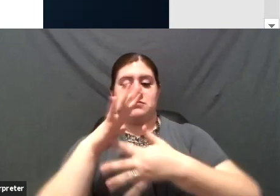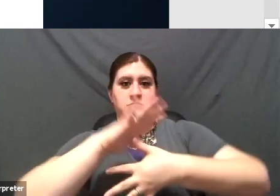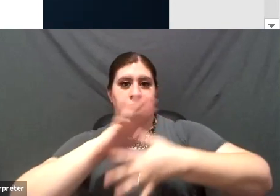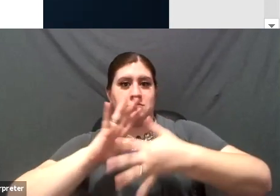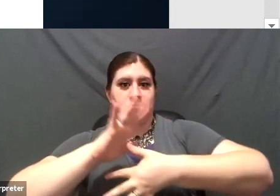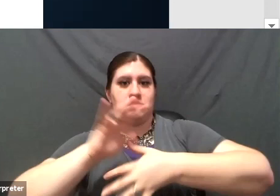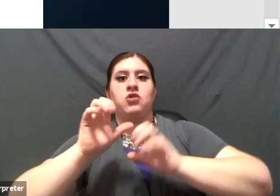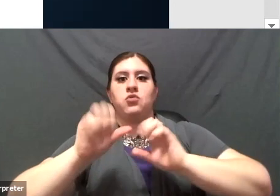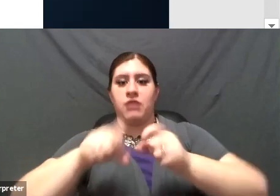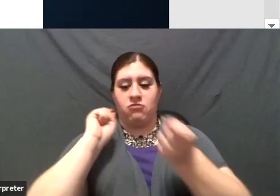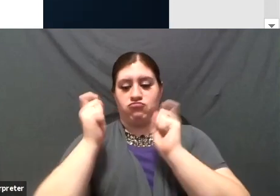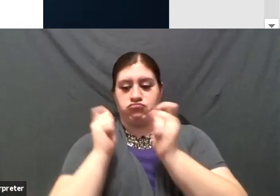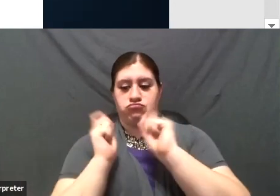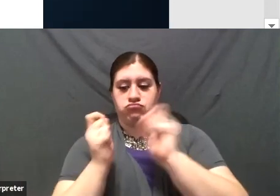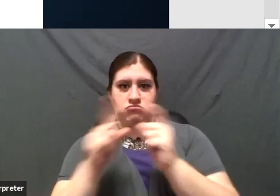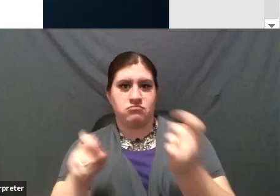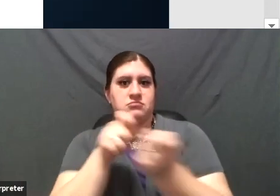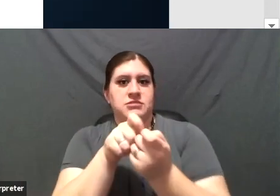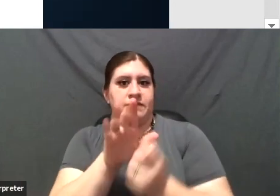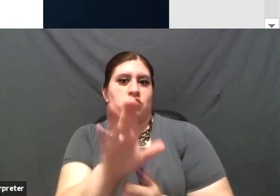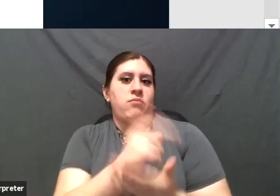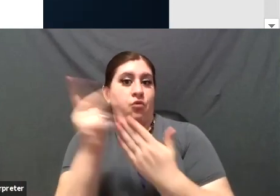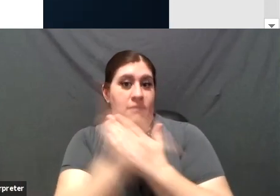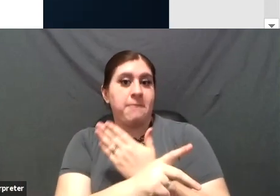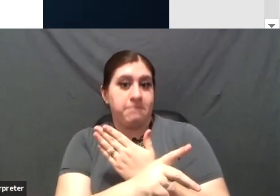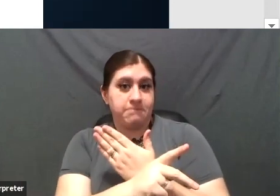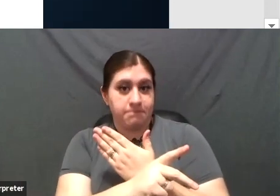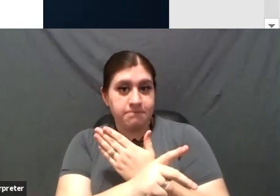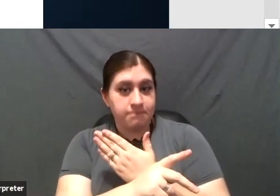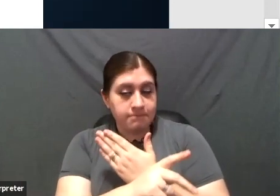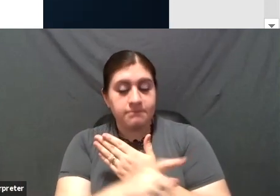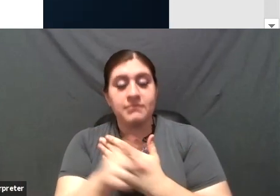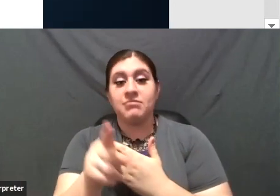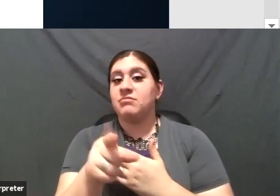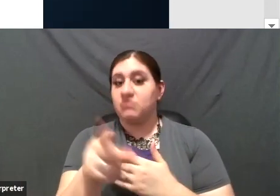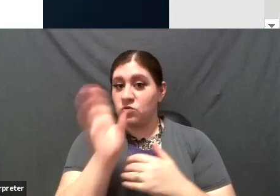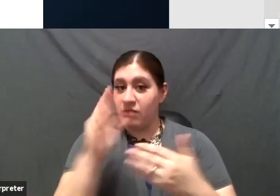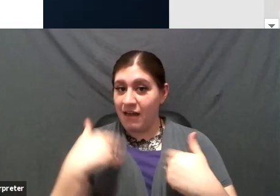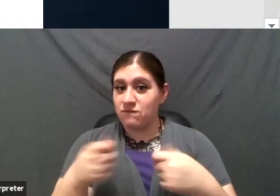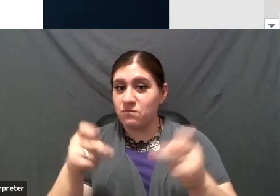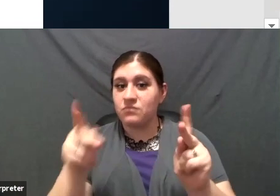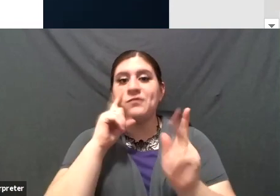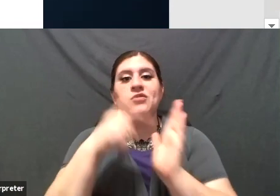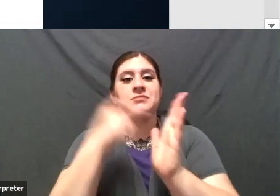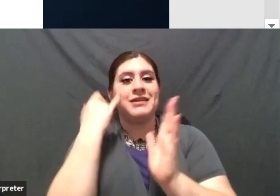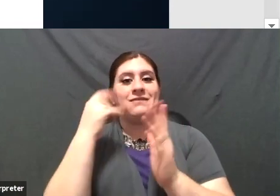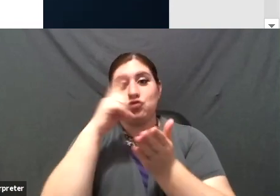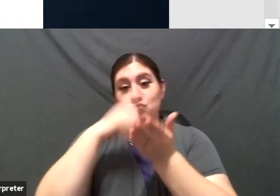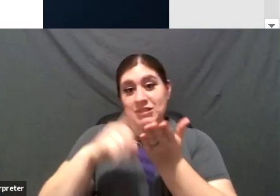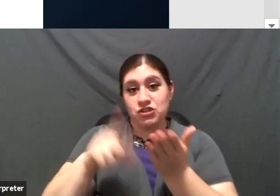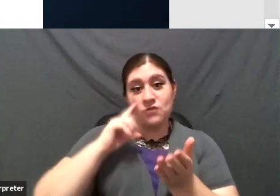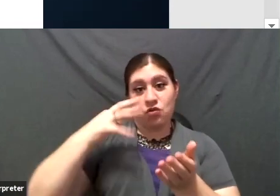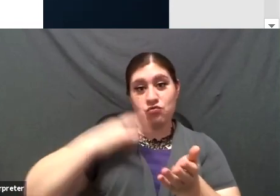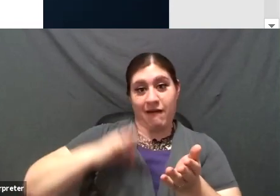you can tailor to your specific program. So this gives you an opportunity. For example, if you took research for credit, it would